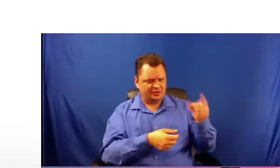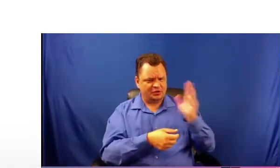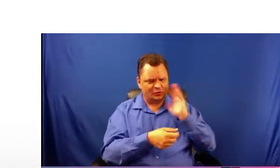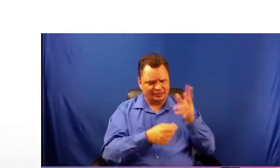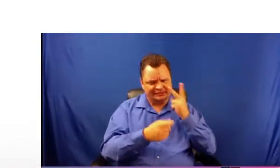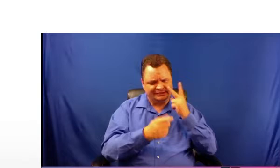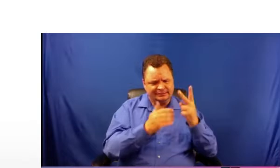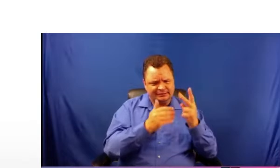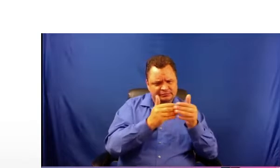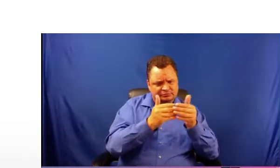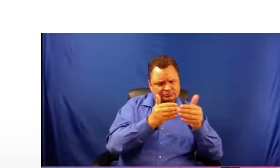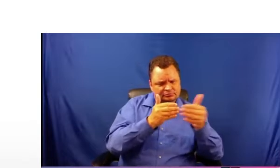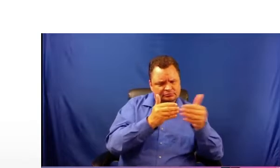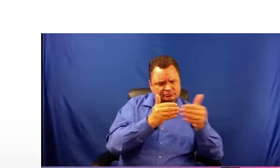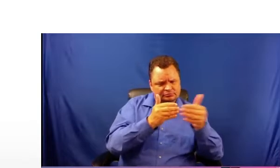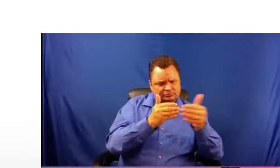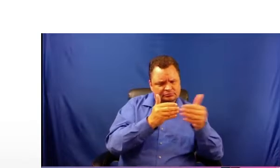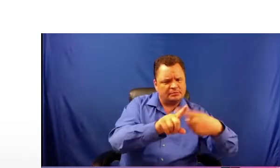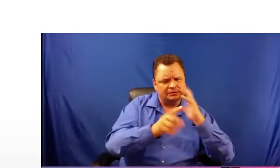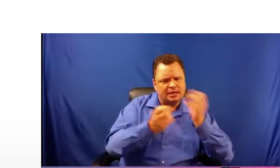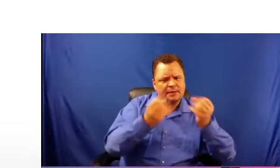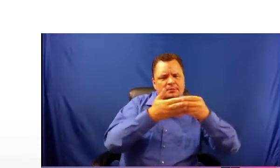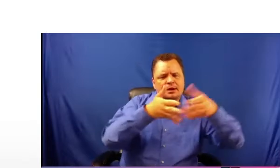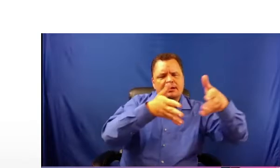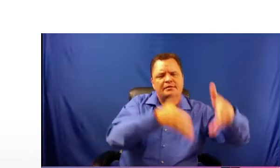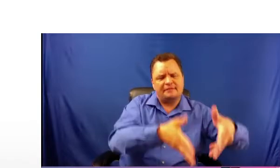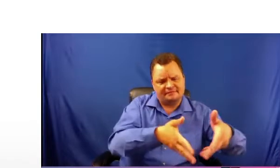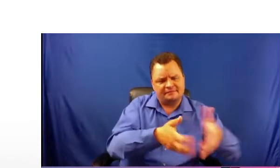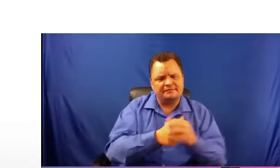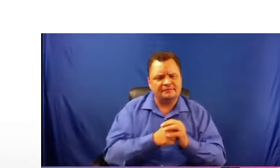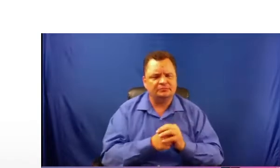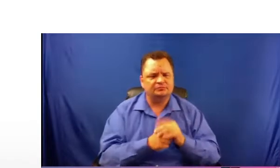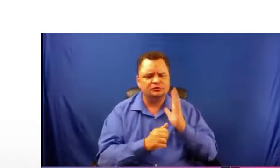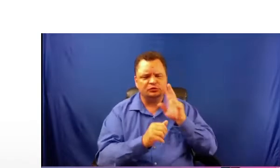come forward with at the end of the year for 2022.